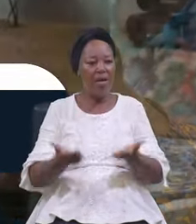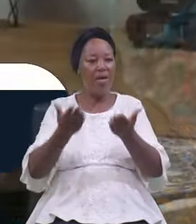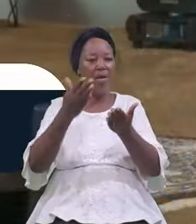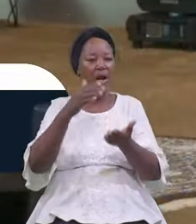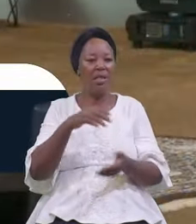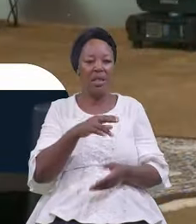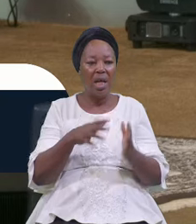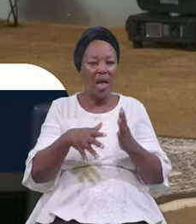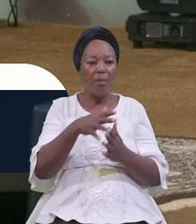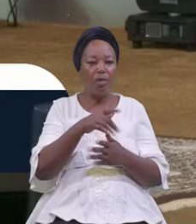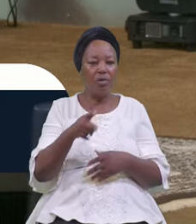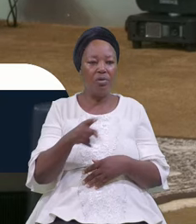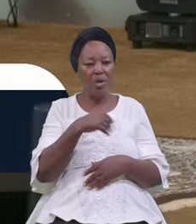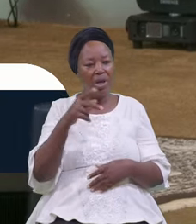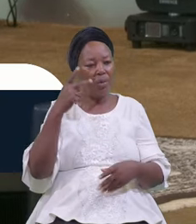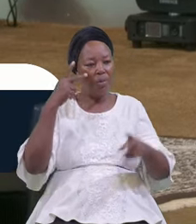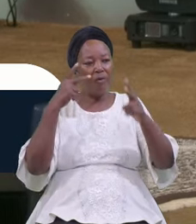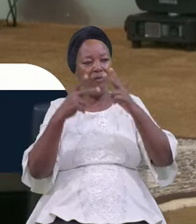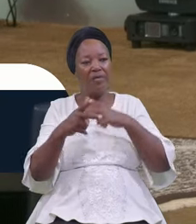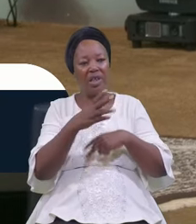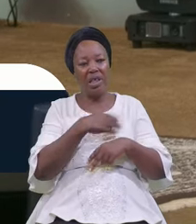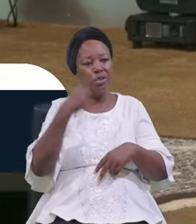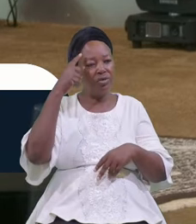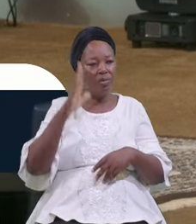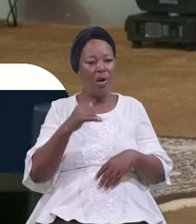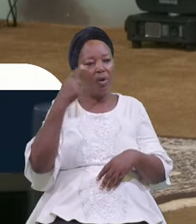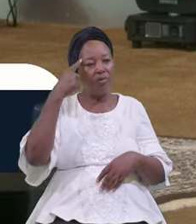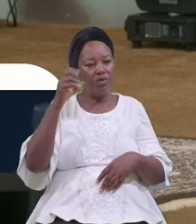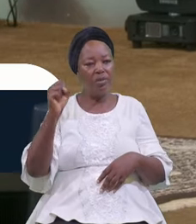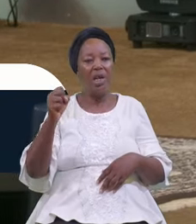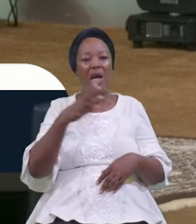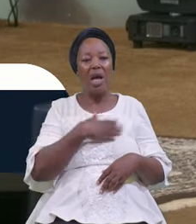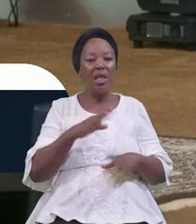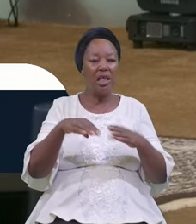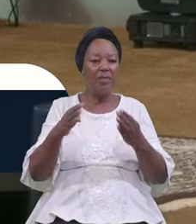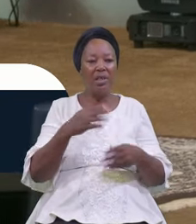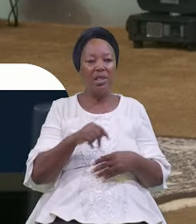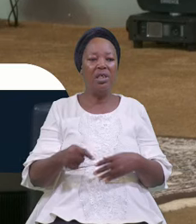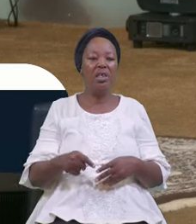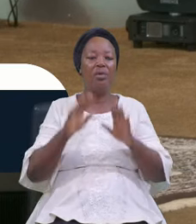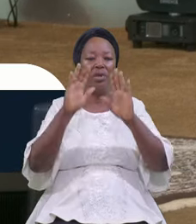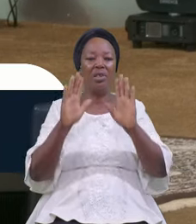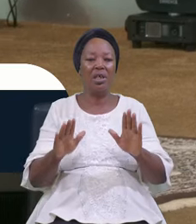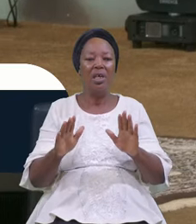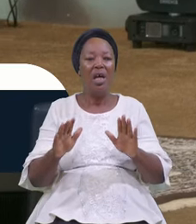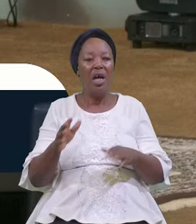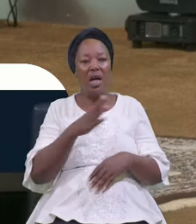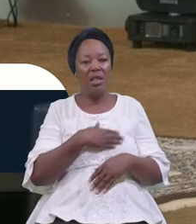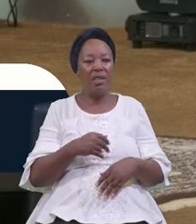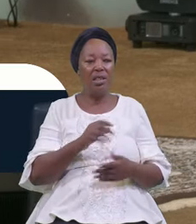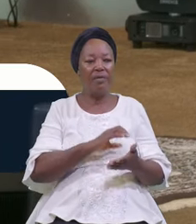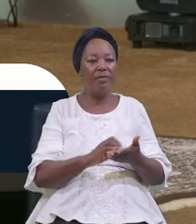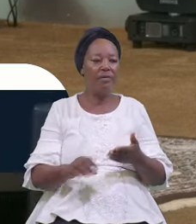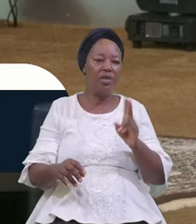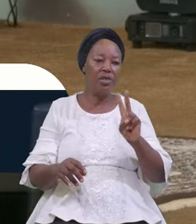dreams and giveth thee a sign or a wonder. In verse 2, it says, and the wonder and the sign